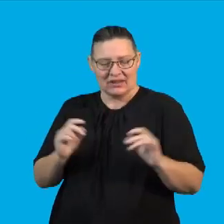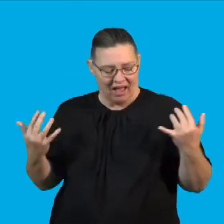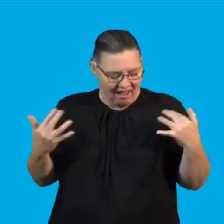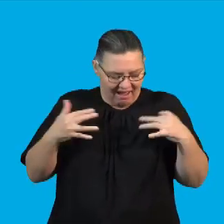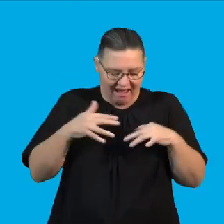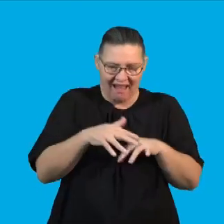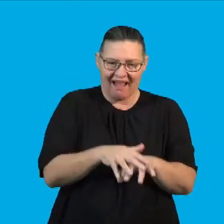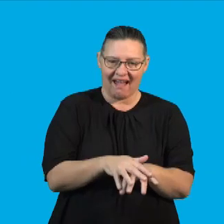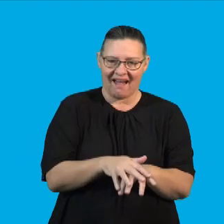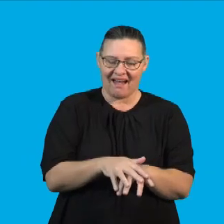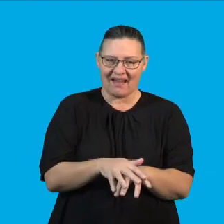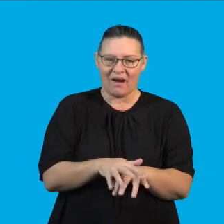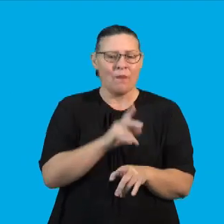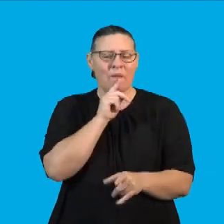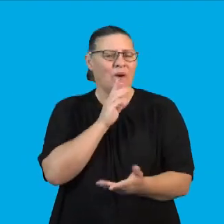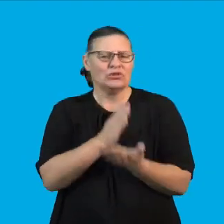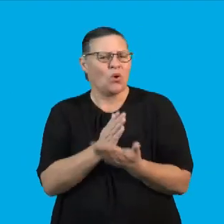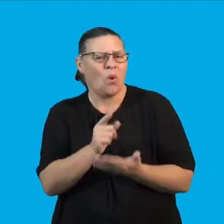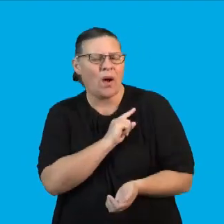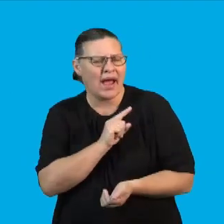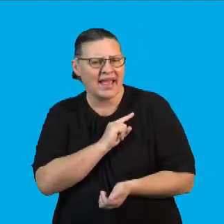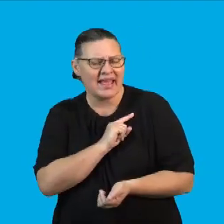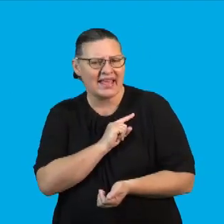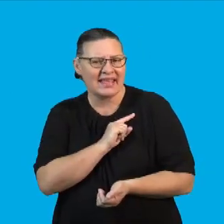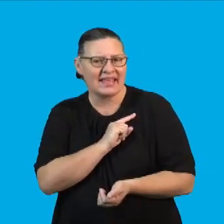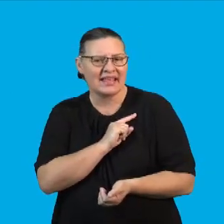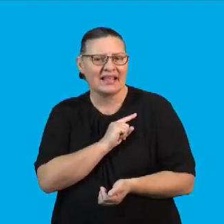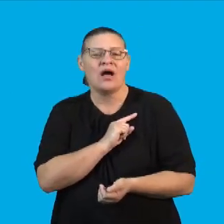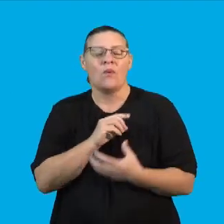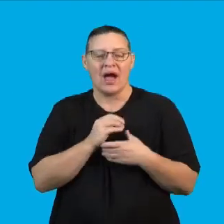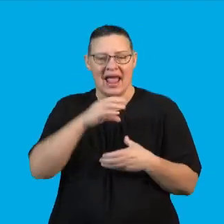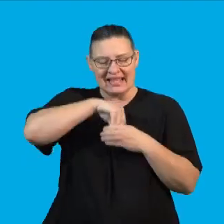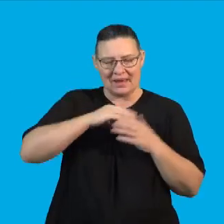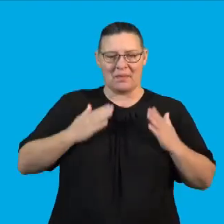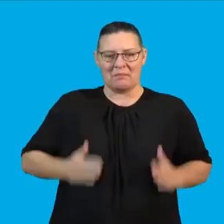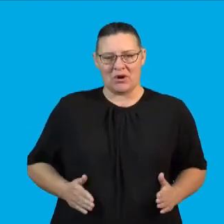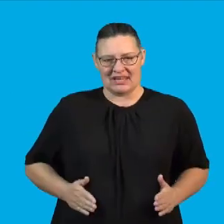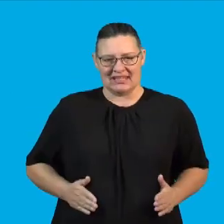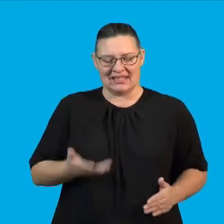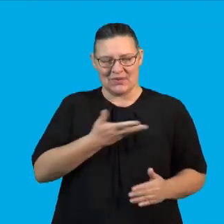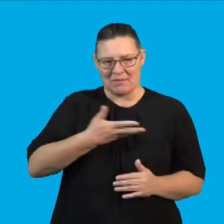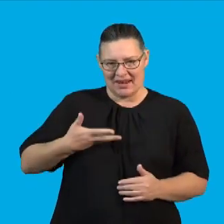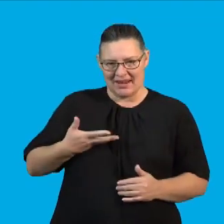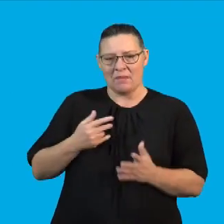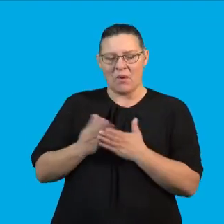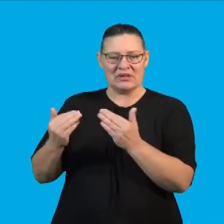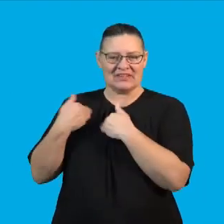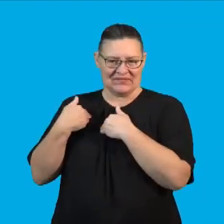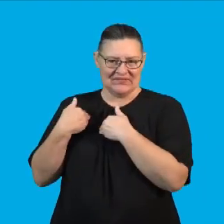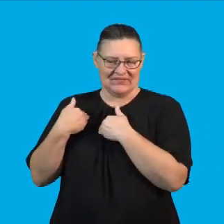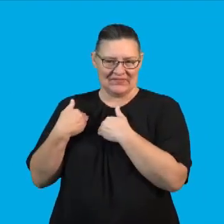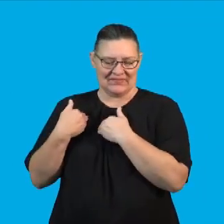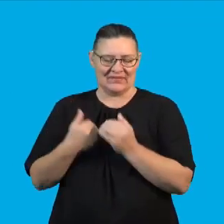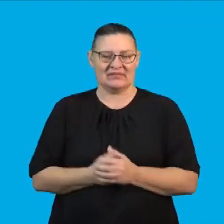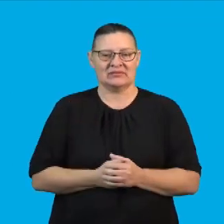fertilization is more certain? Because we have got fertilization that is happening inside the female body. So it is